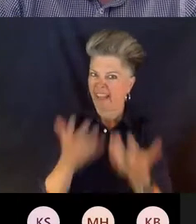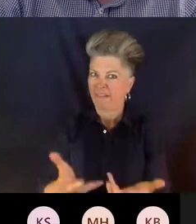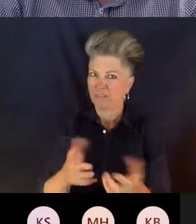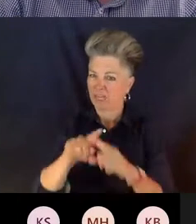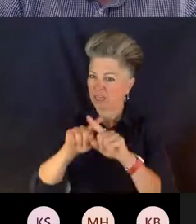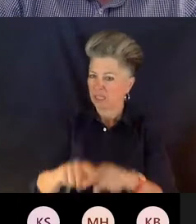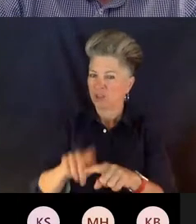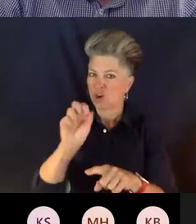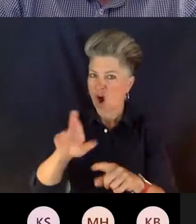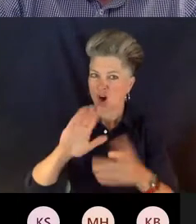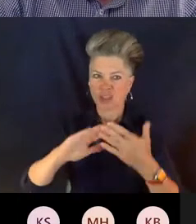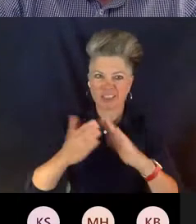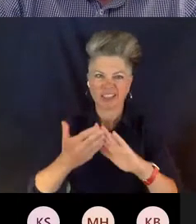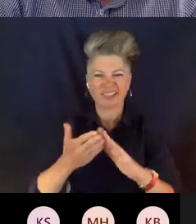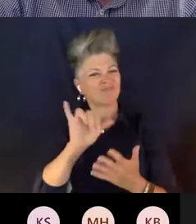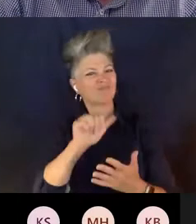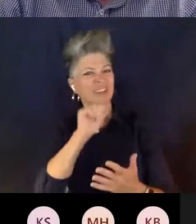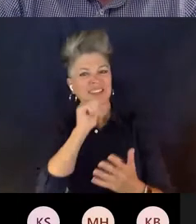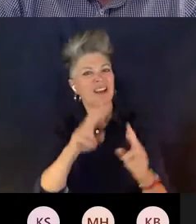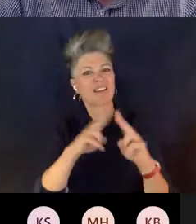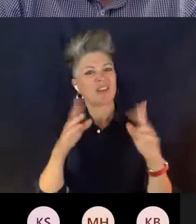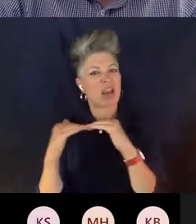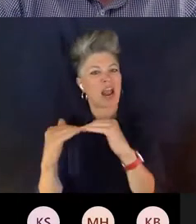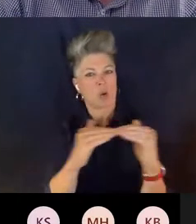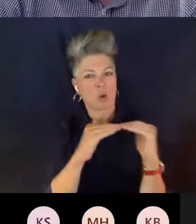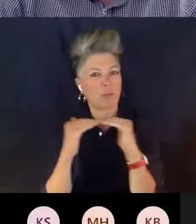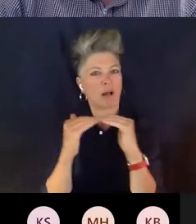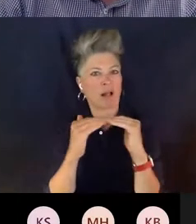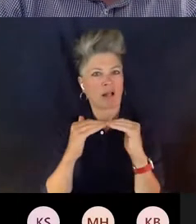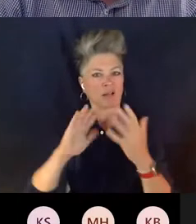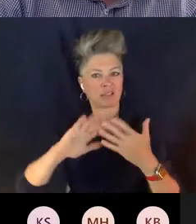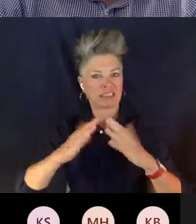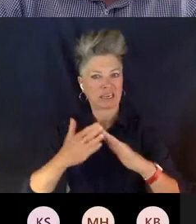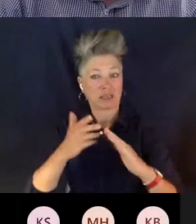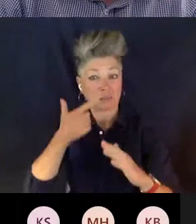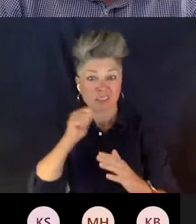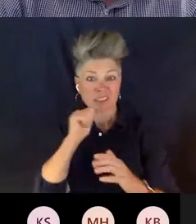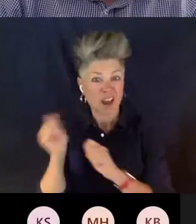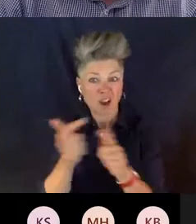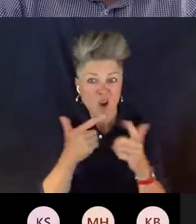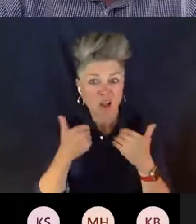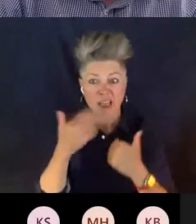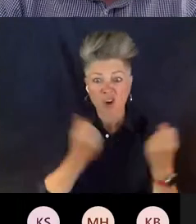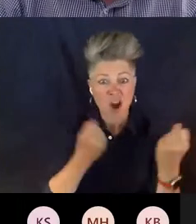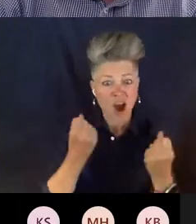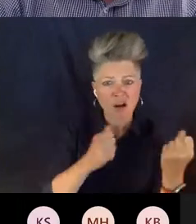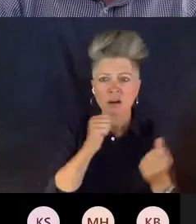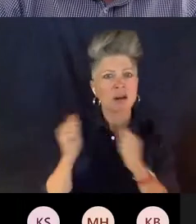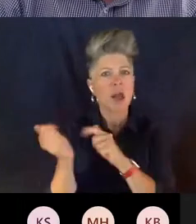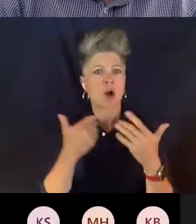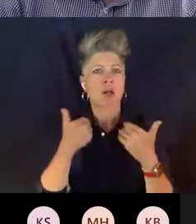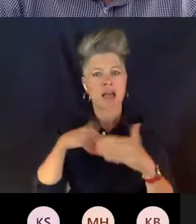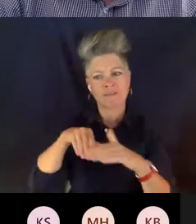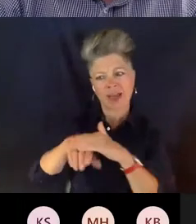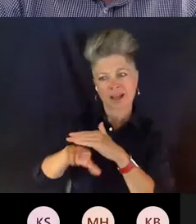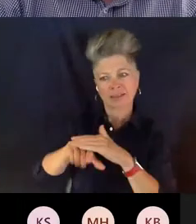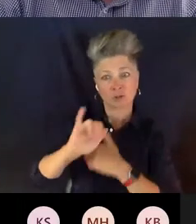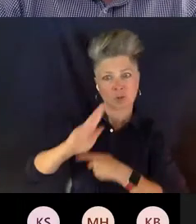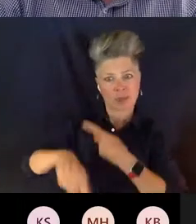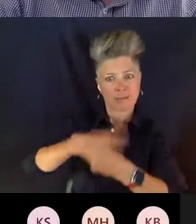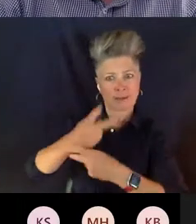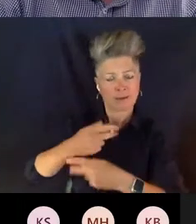mind, that's not a very equitable city because not everybody has a car, not everybody has access to that sort of transportation. So I think